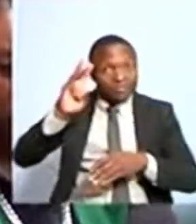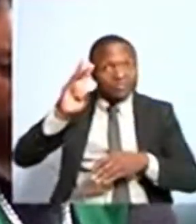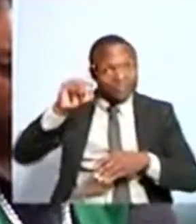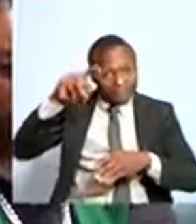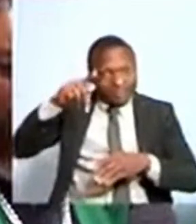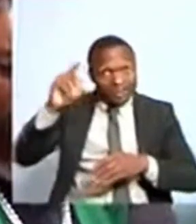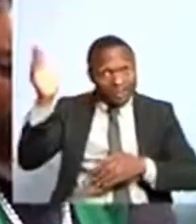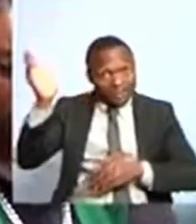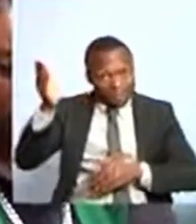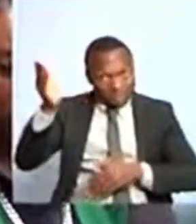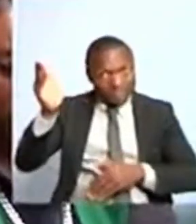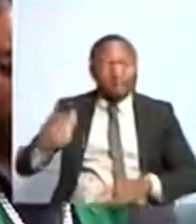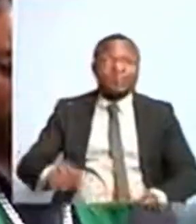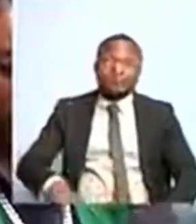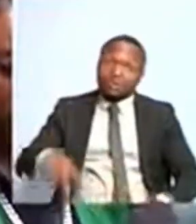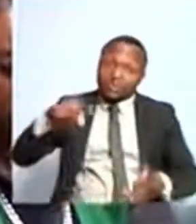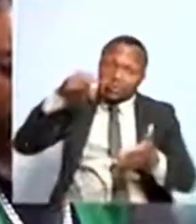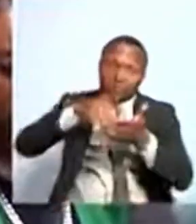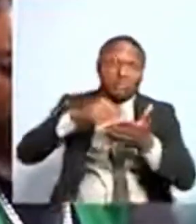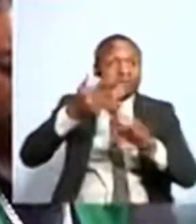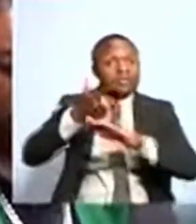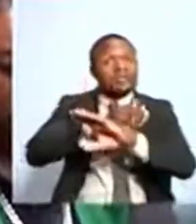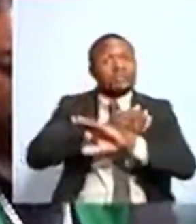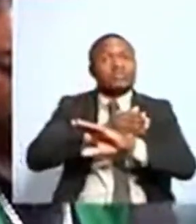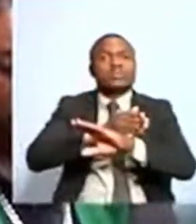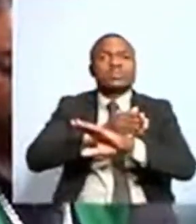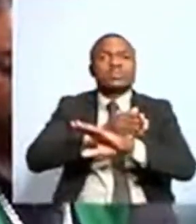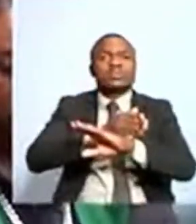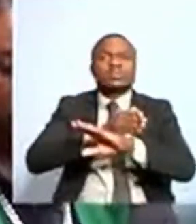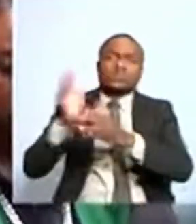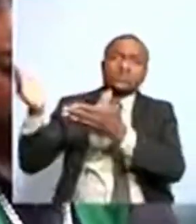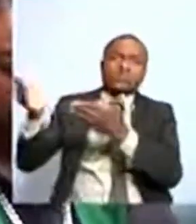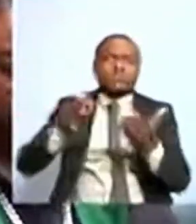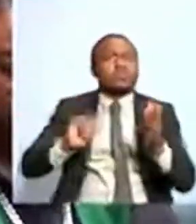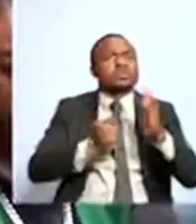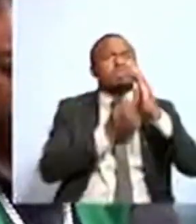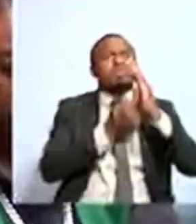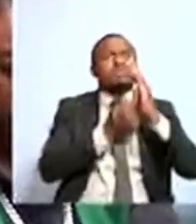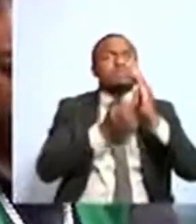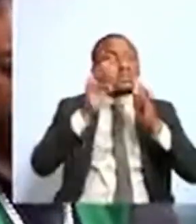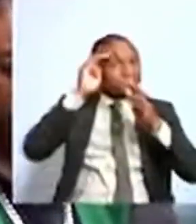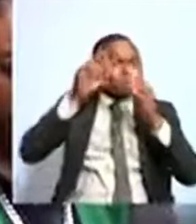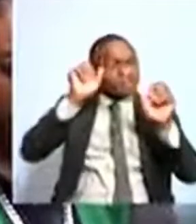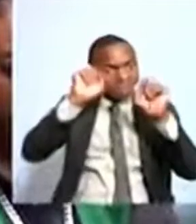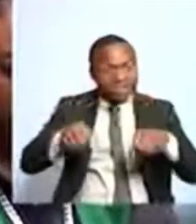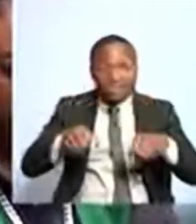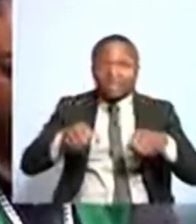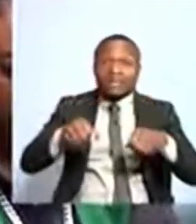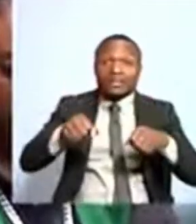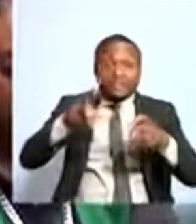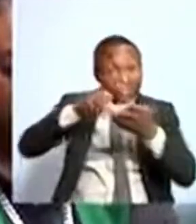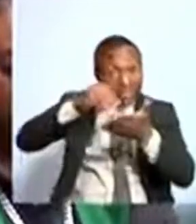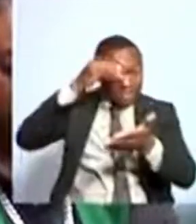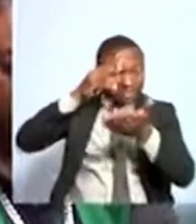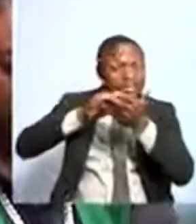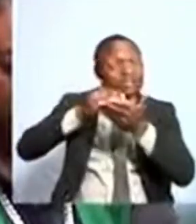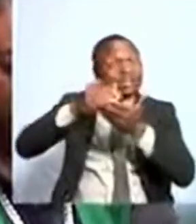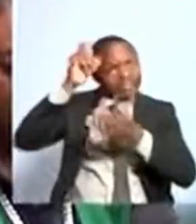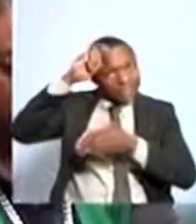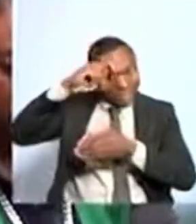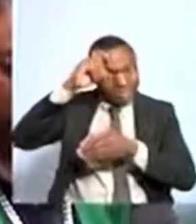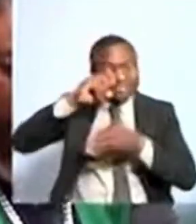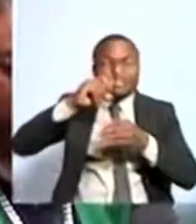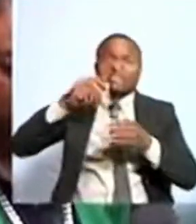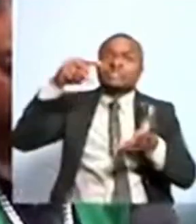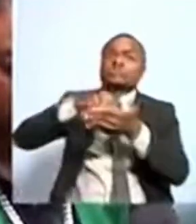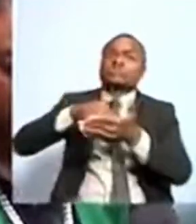floor immediately rose before he could even put his points so that the minister could tap some wisdom in it. He immediately rose to